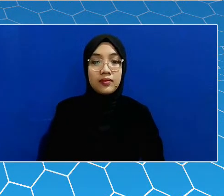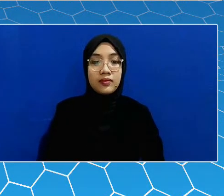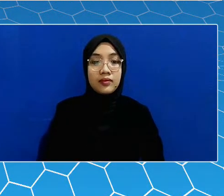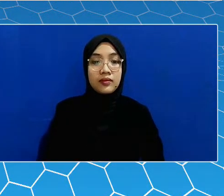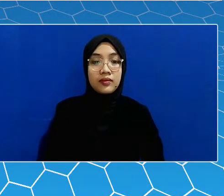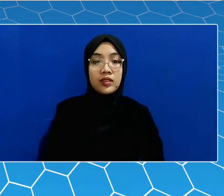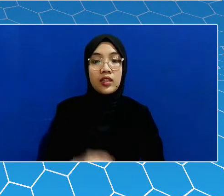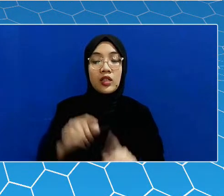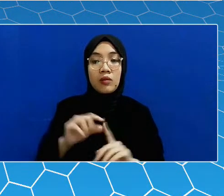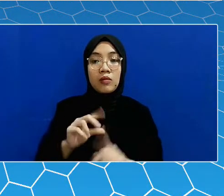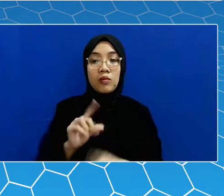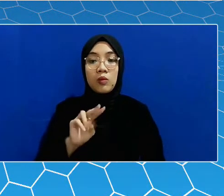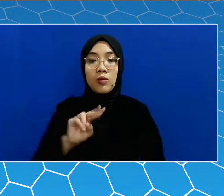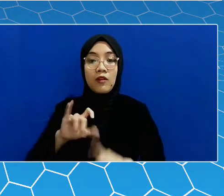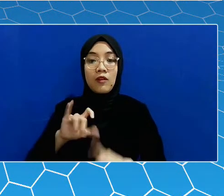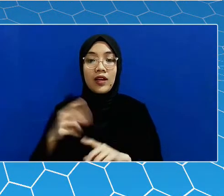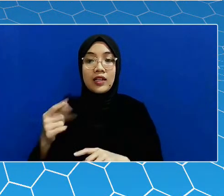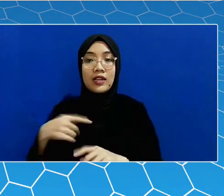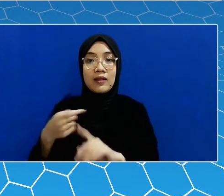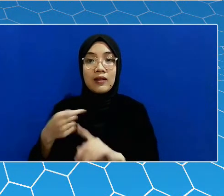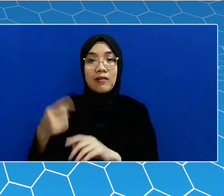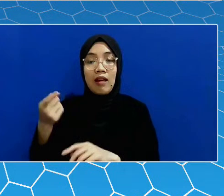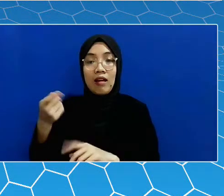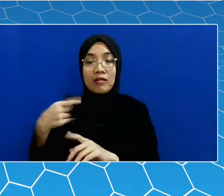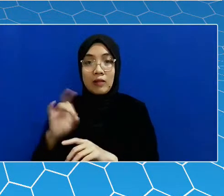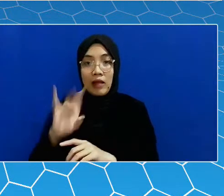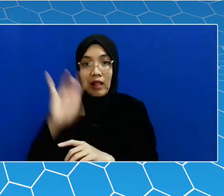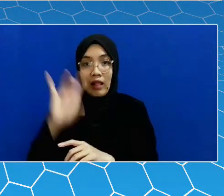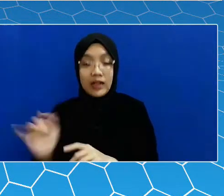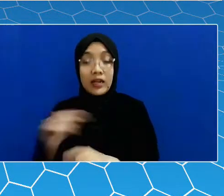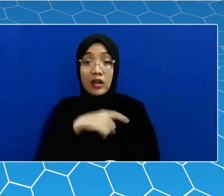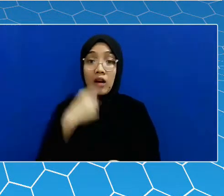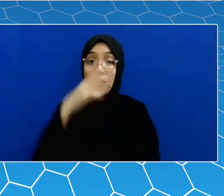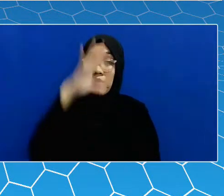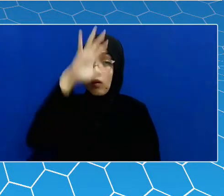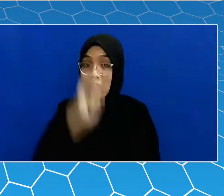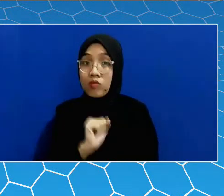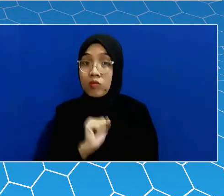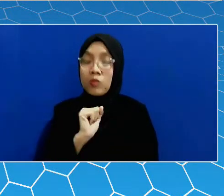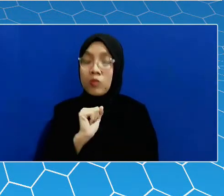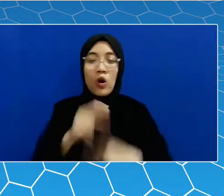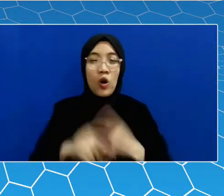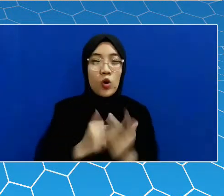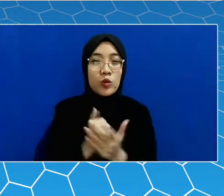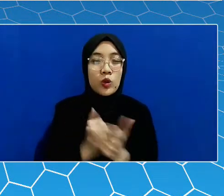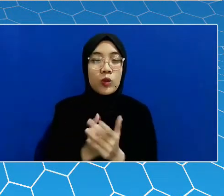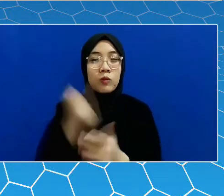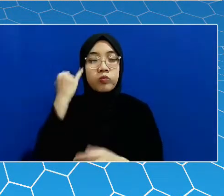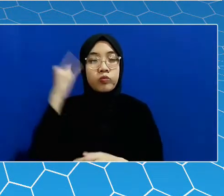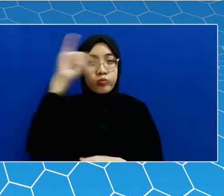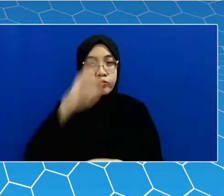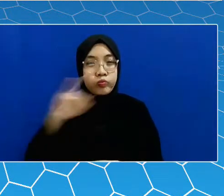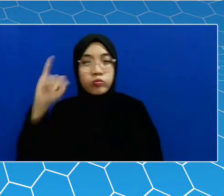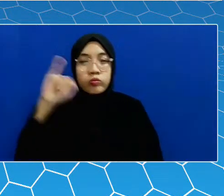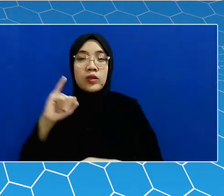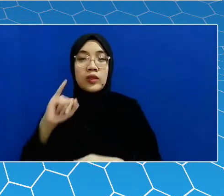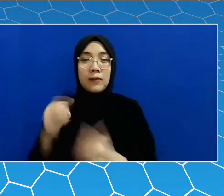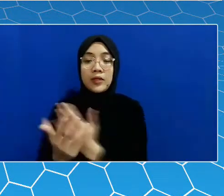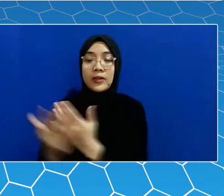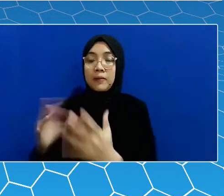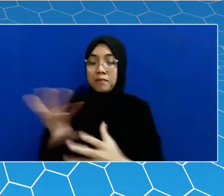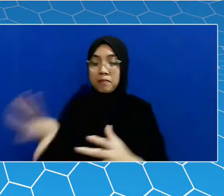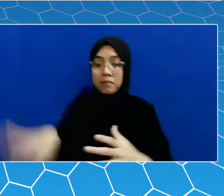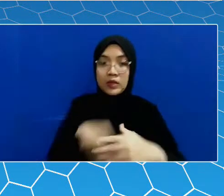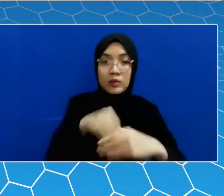We also know that the needs of public participation-based innovation for early detection and management of NCD cases through the